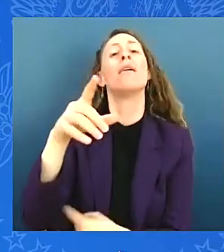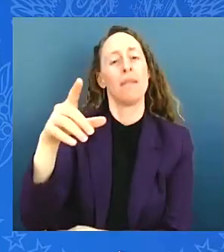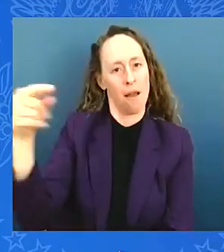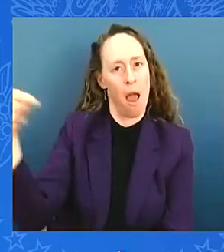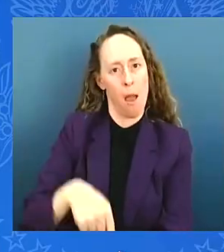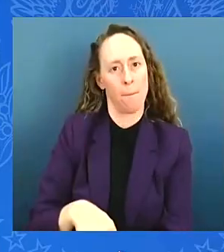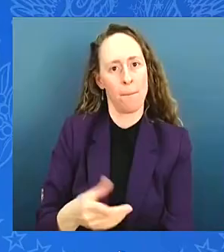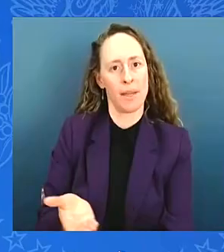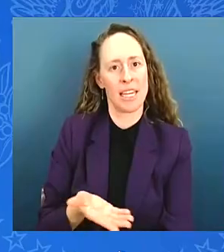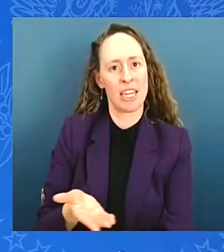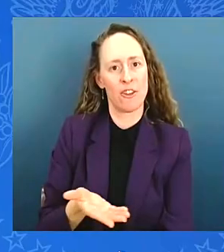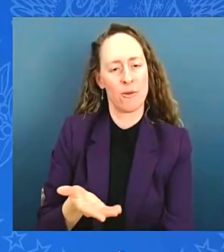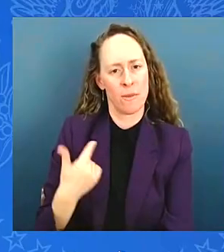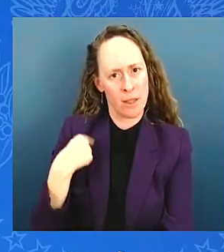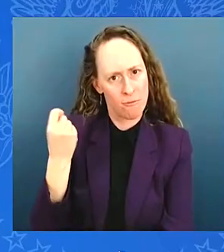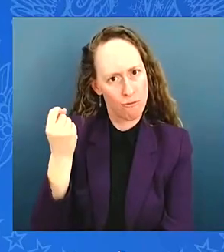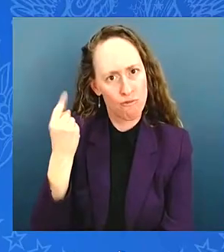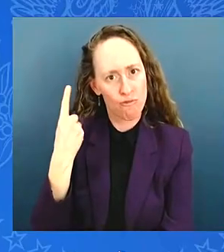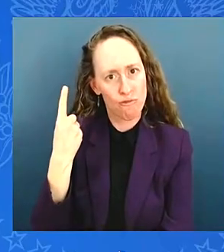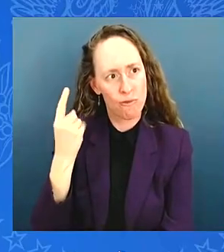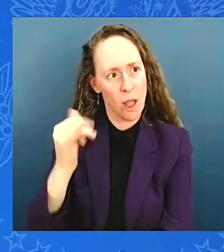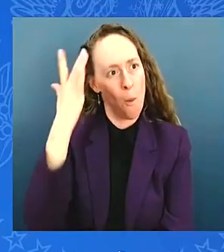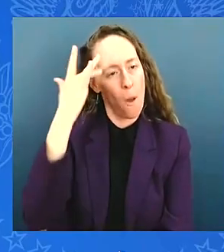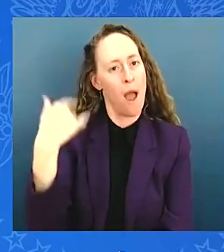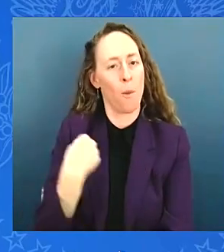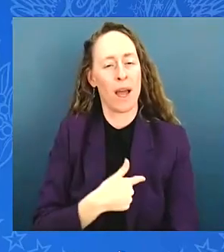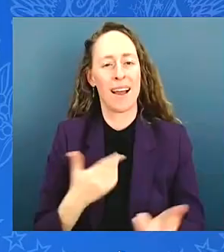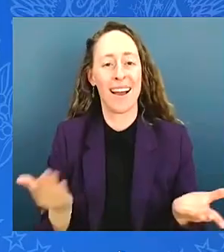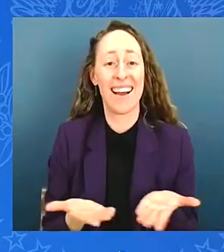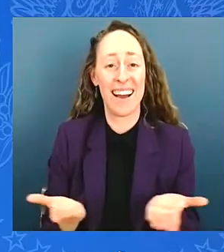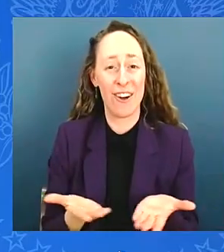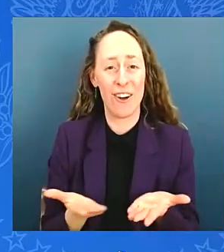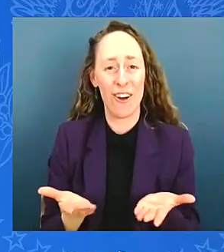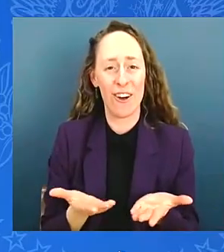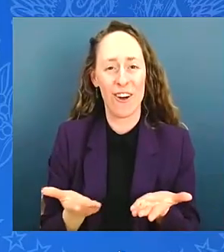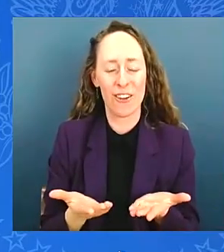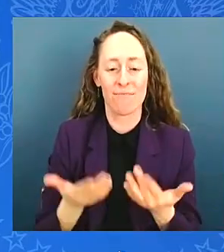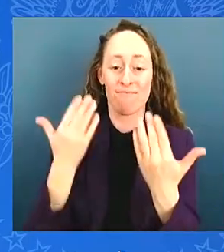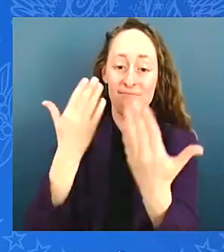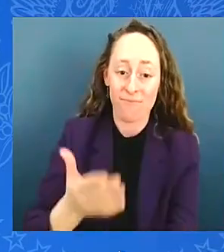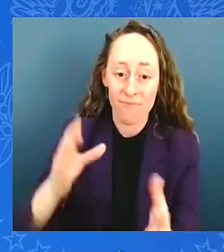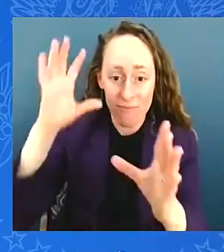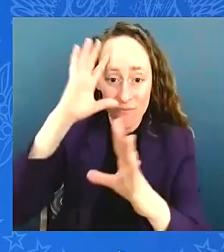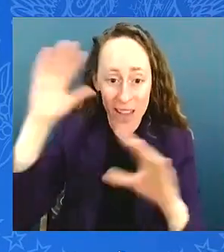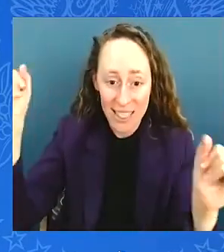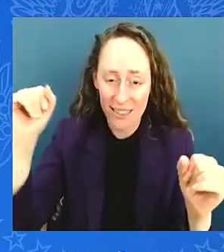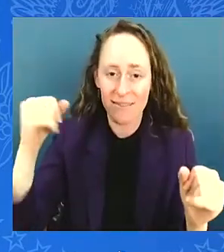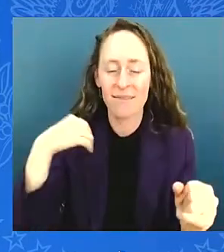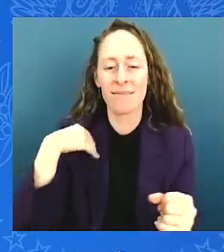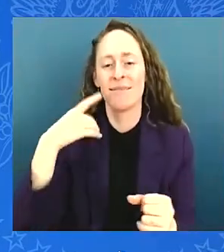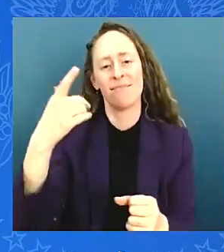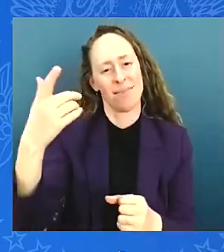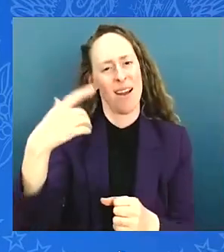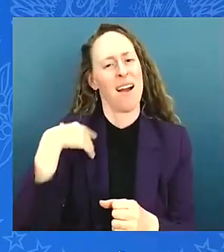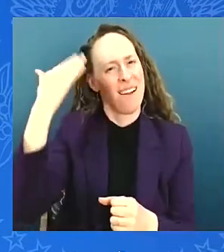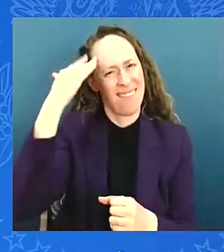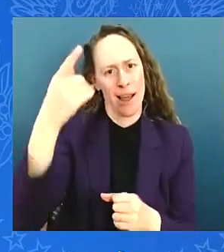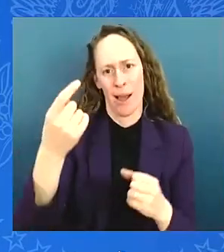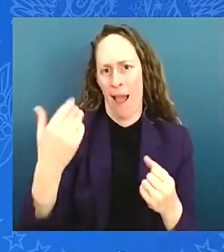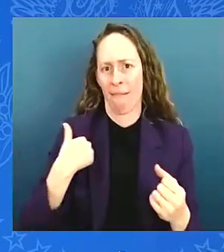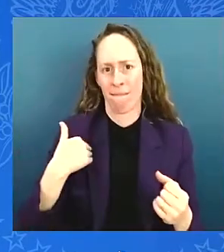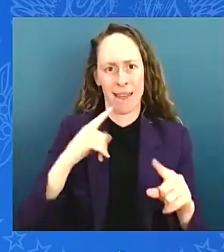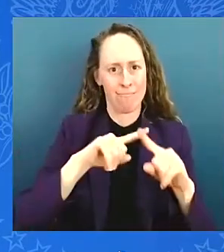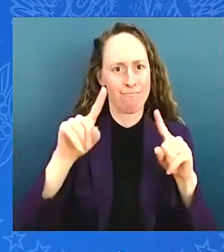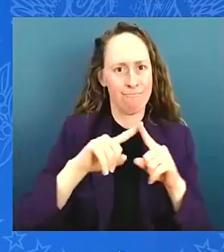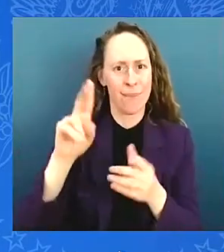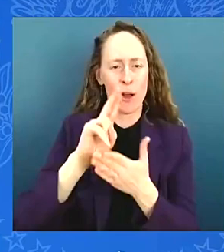President, we'd like to have you add something to your UConn collection of of championship